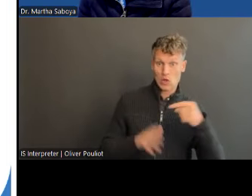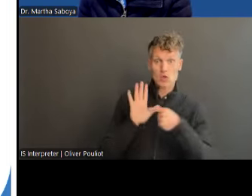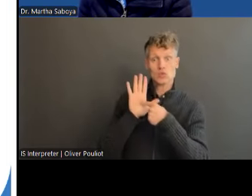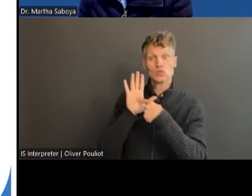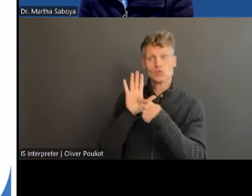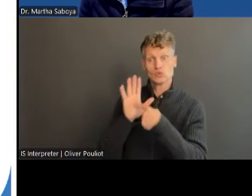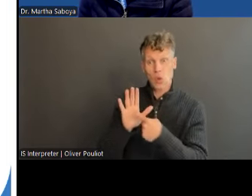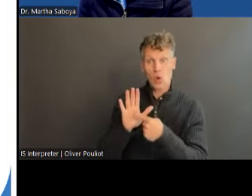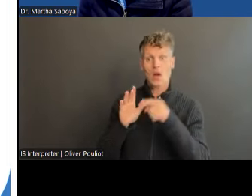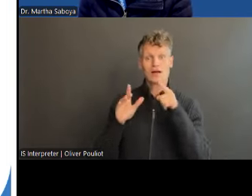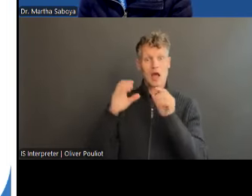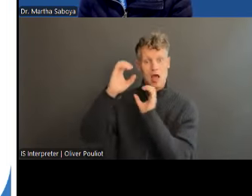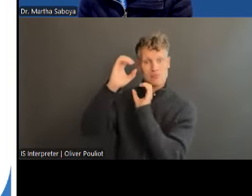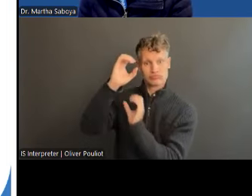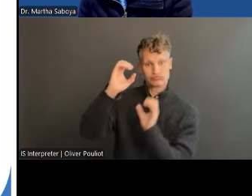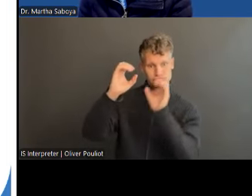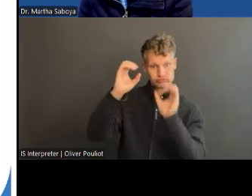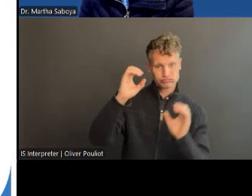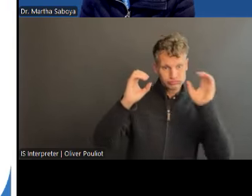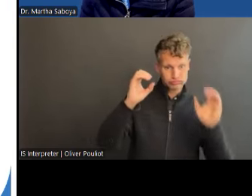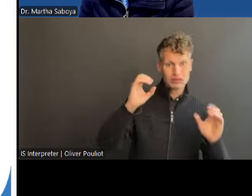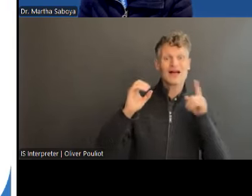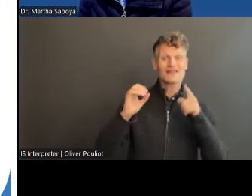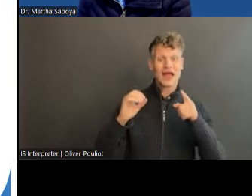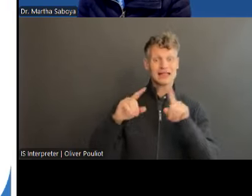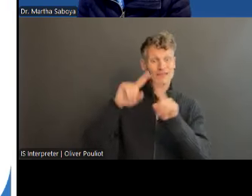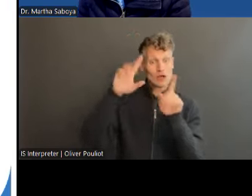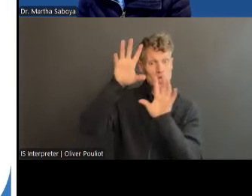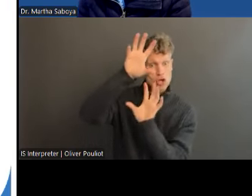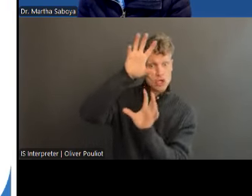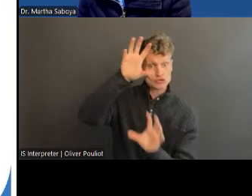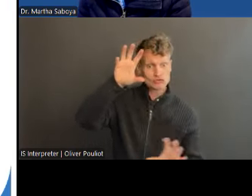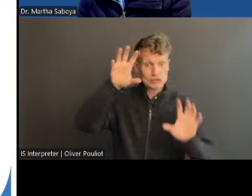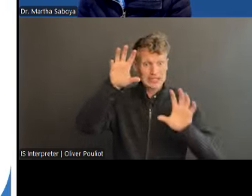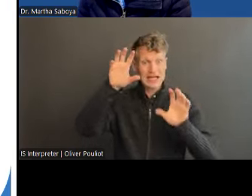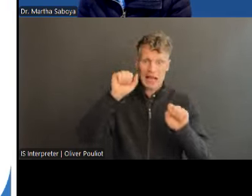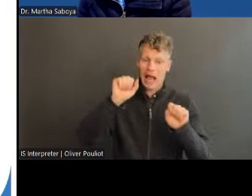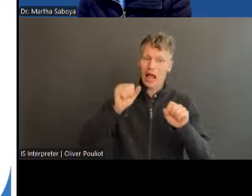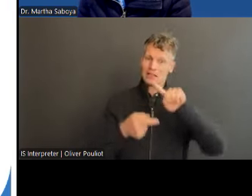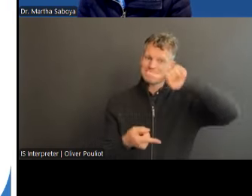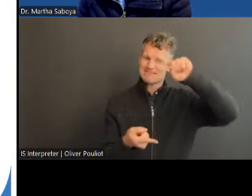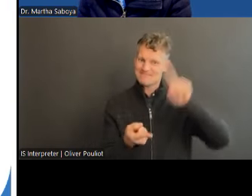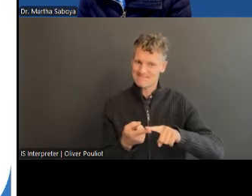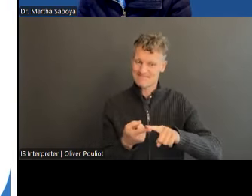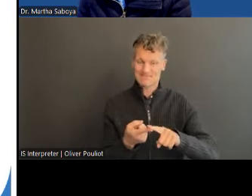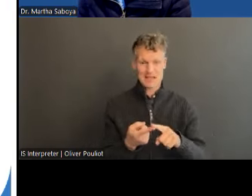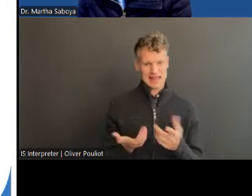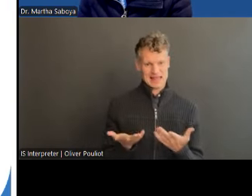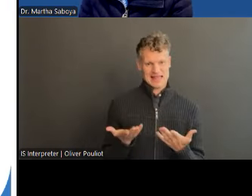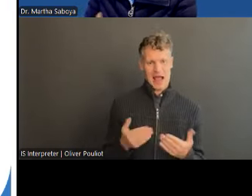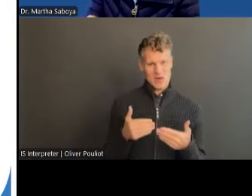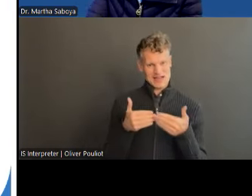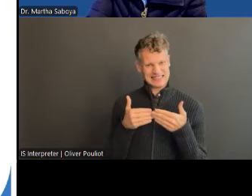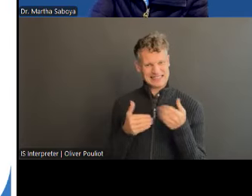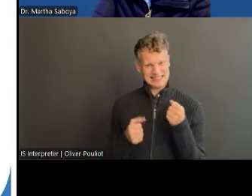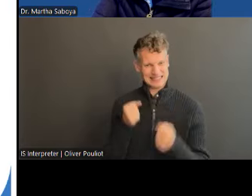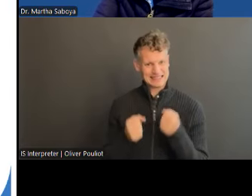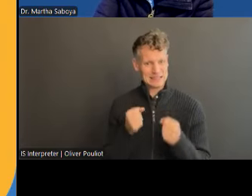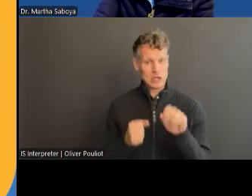think we can achieve the elimination targets from now and before 2030 under the